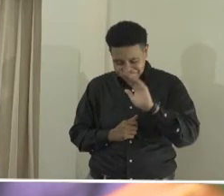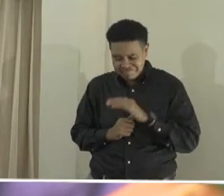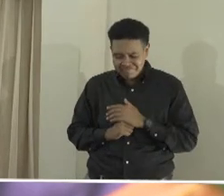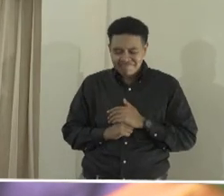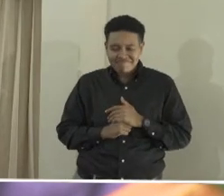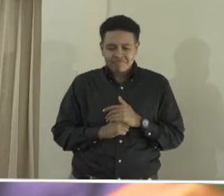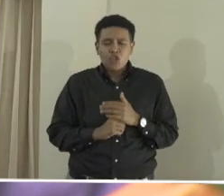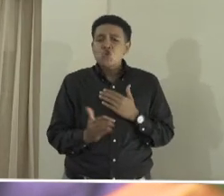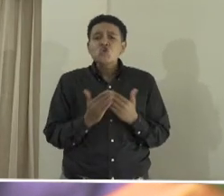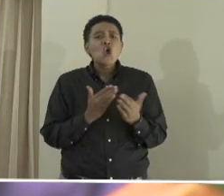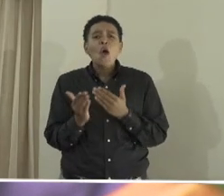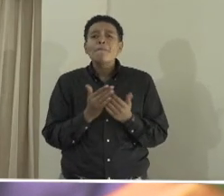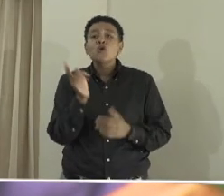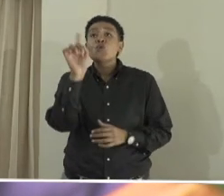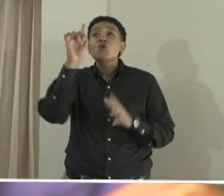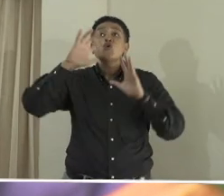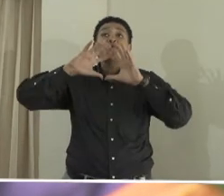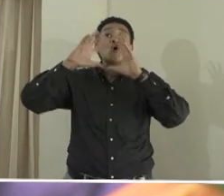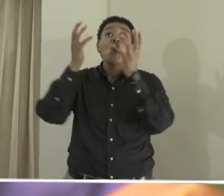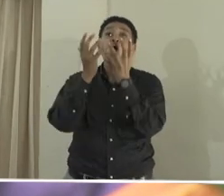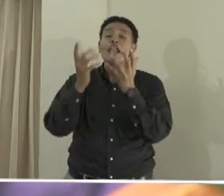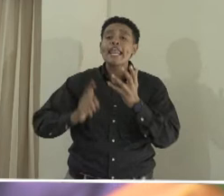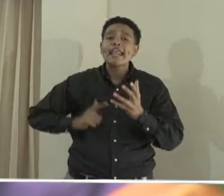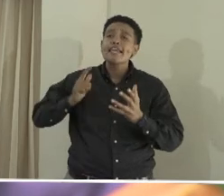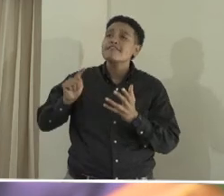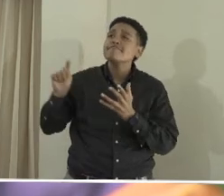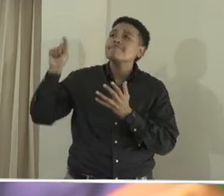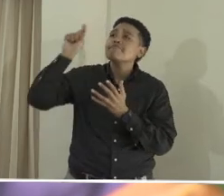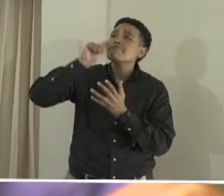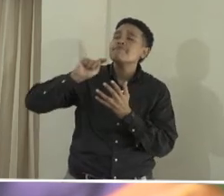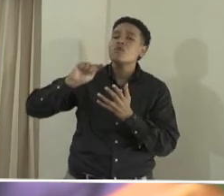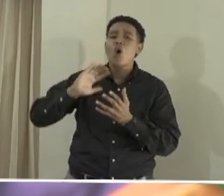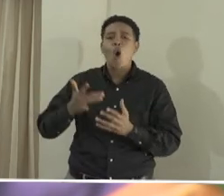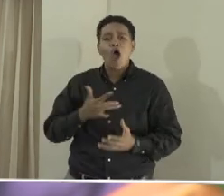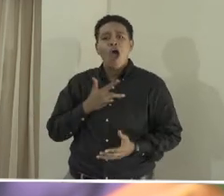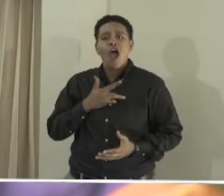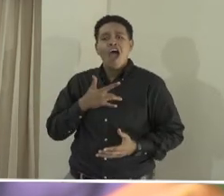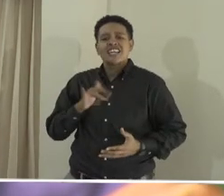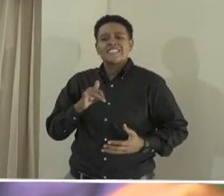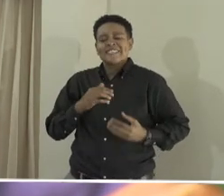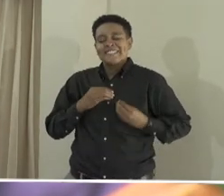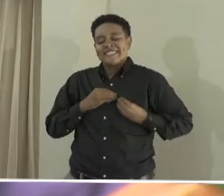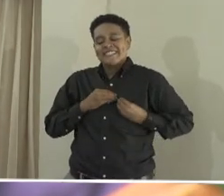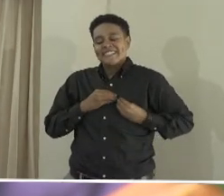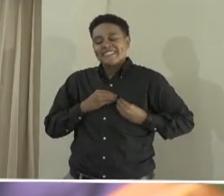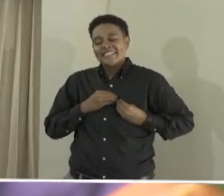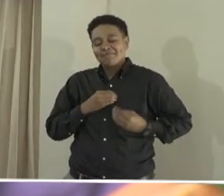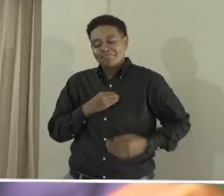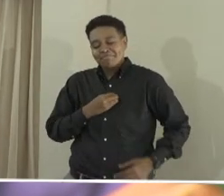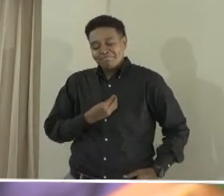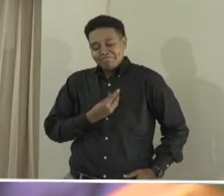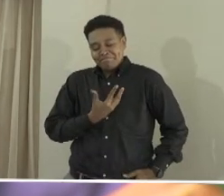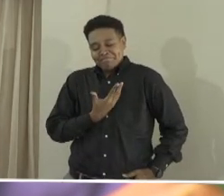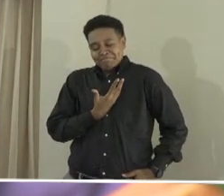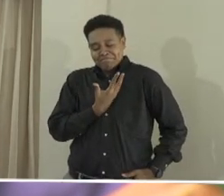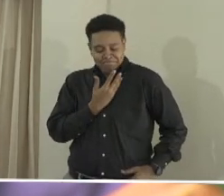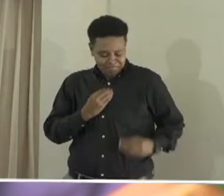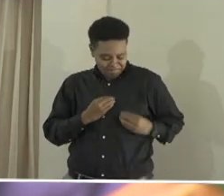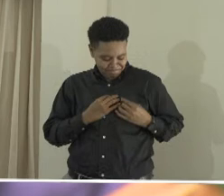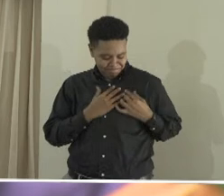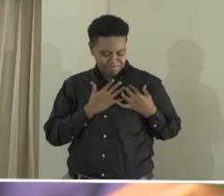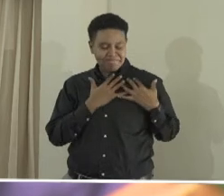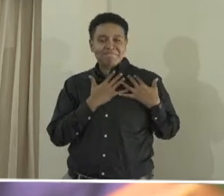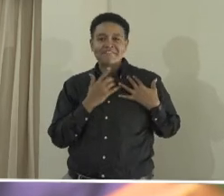No matter where we are in the world, our hearts still swell with pride, and a deep sense